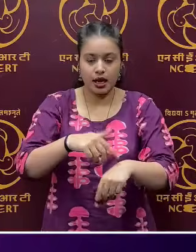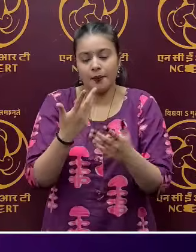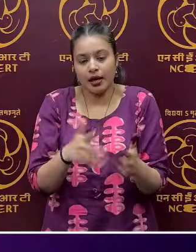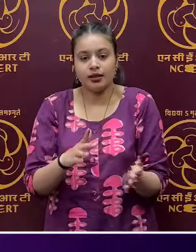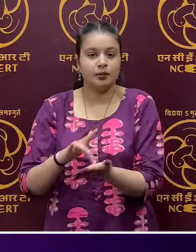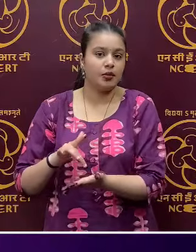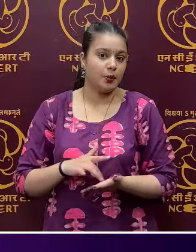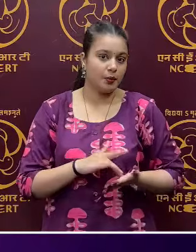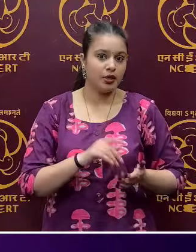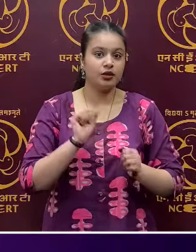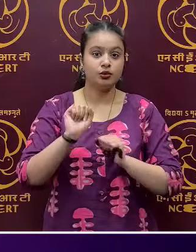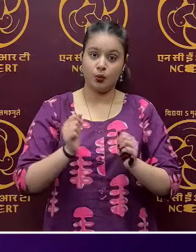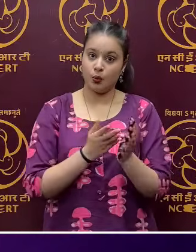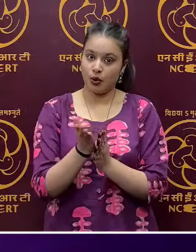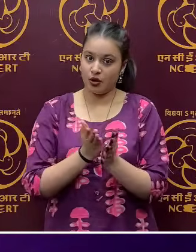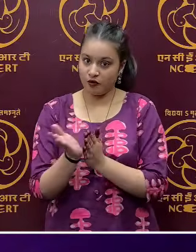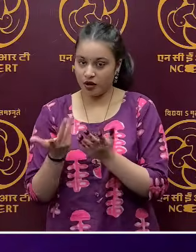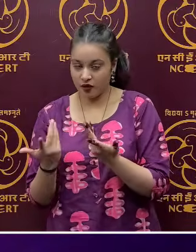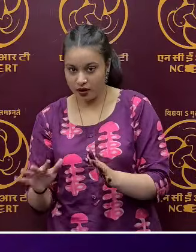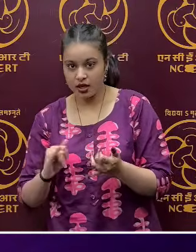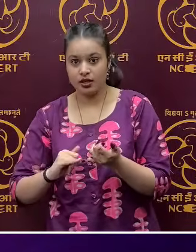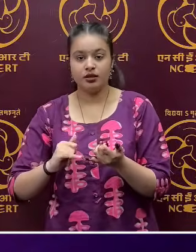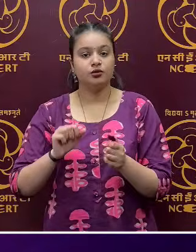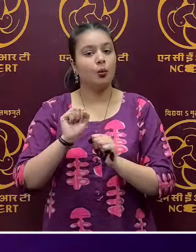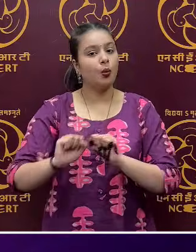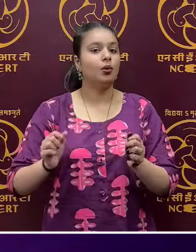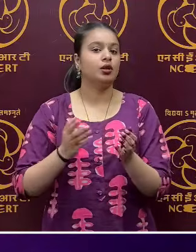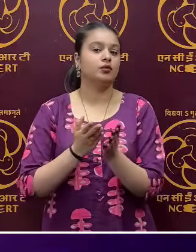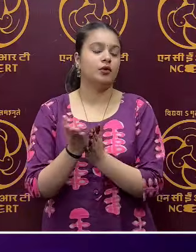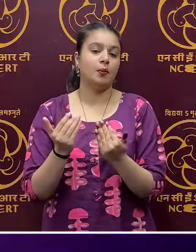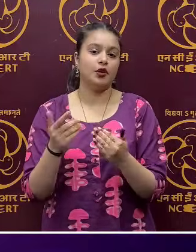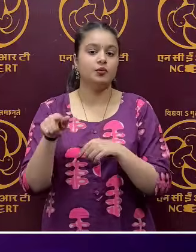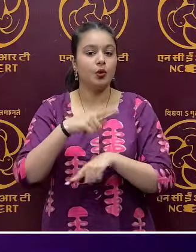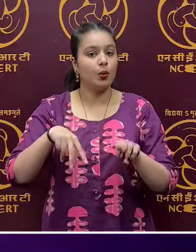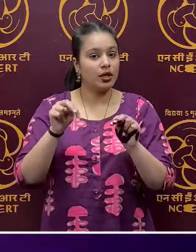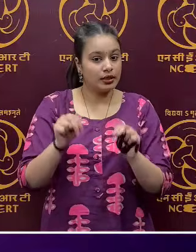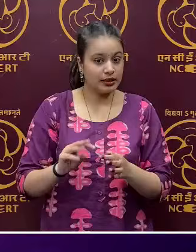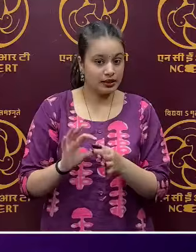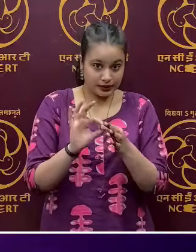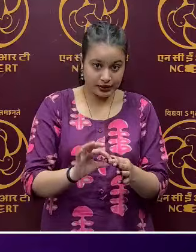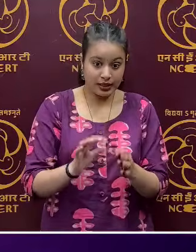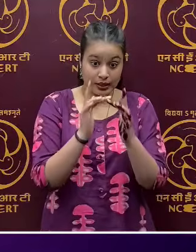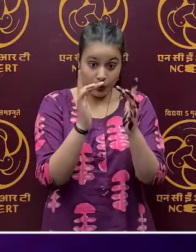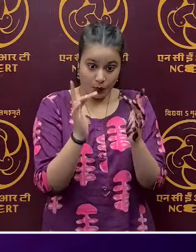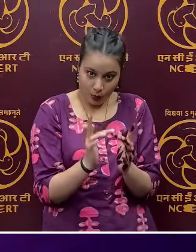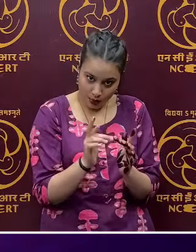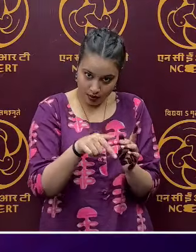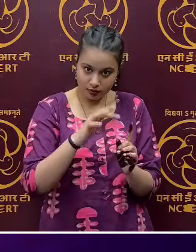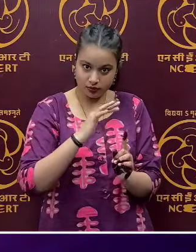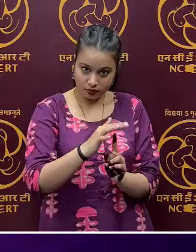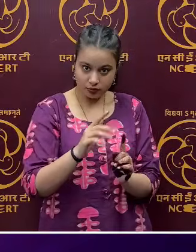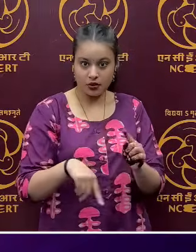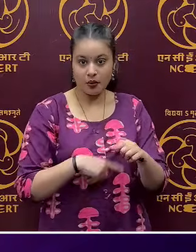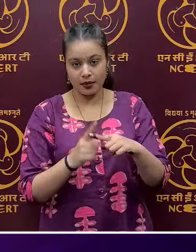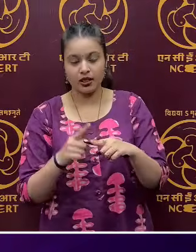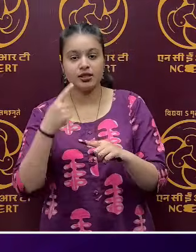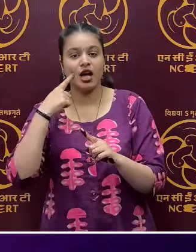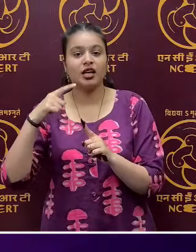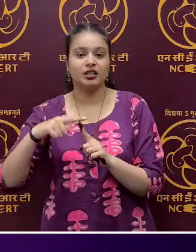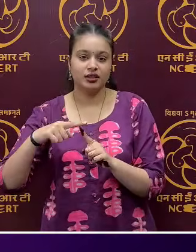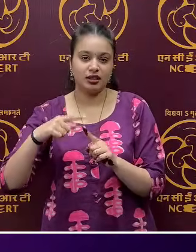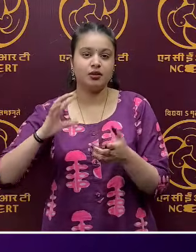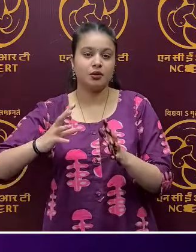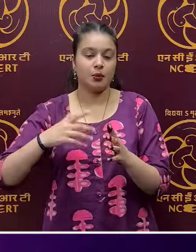at our own pace, space and convenience. All we need is a stable internet connection and of course an IoT device.